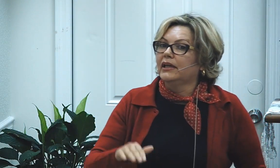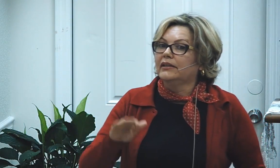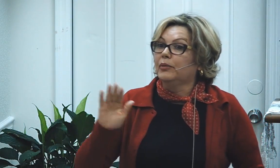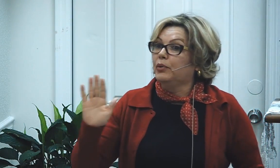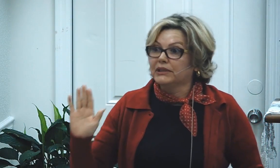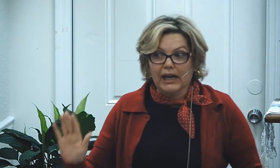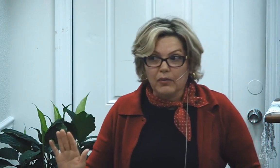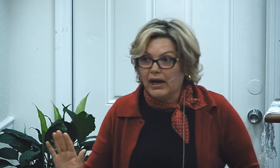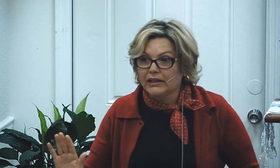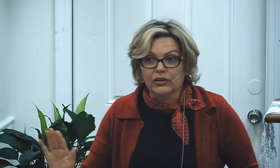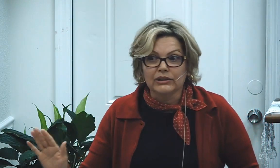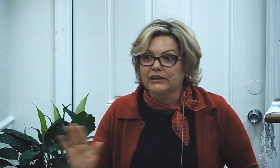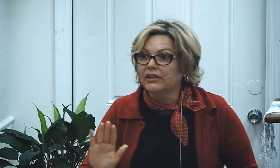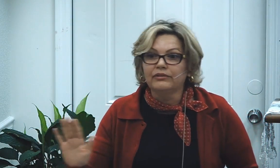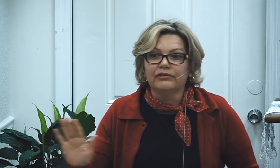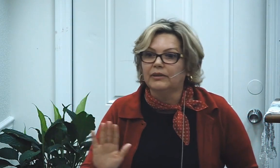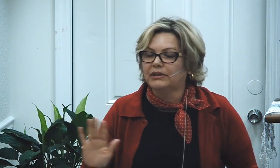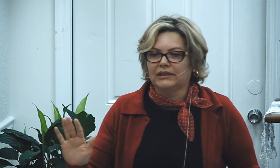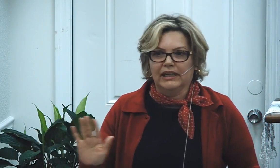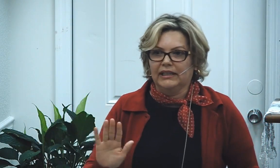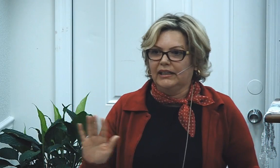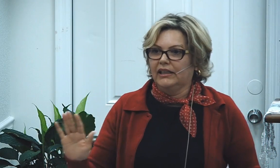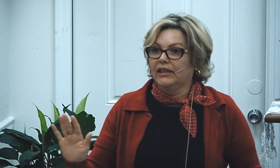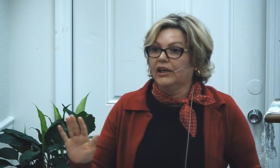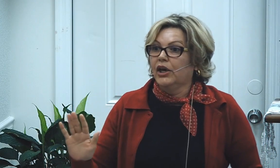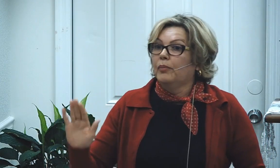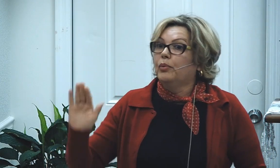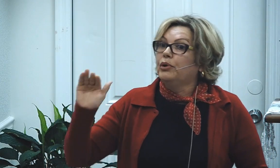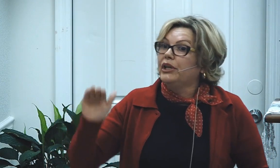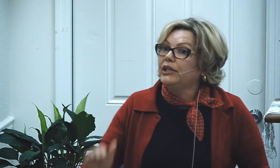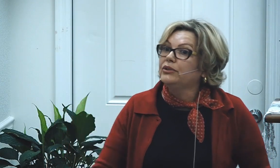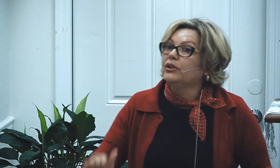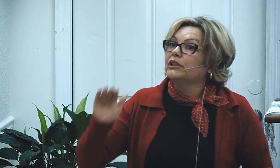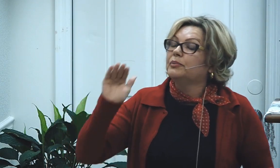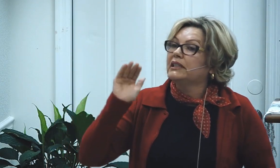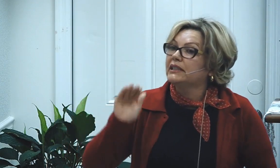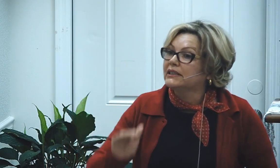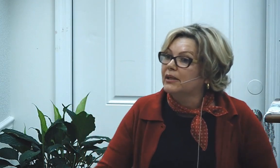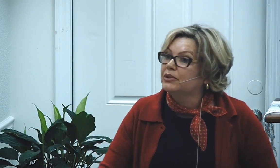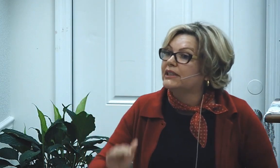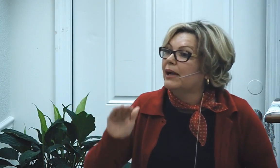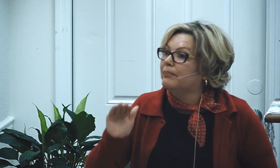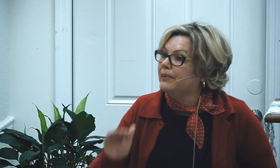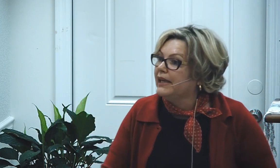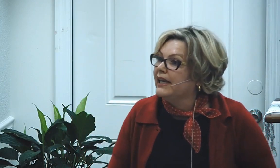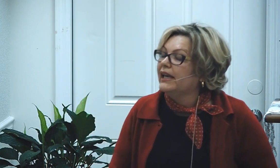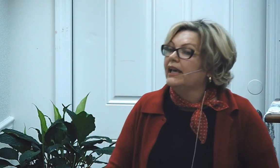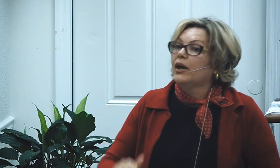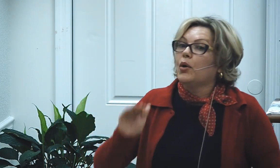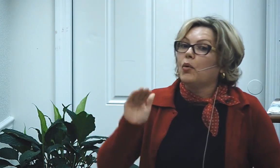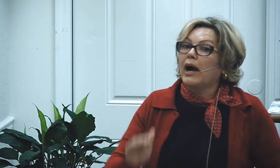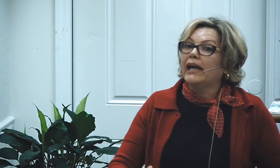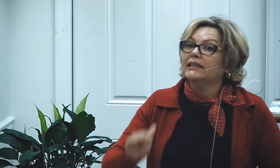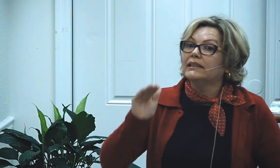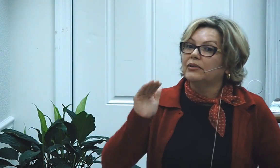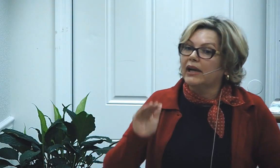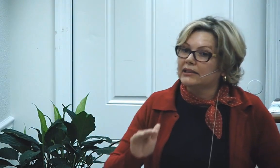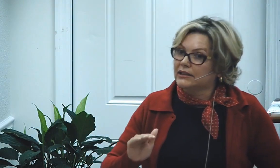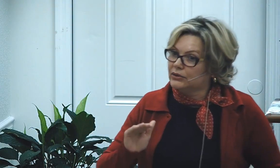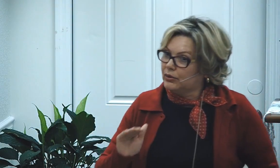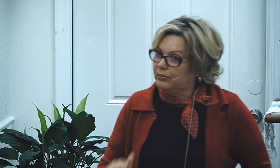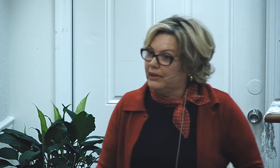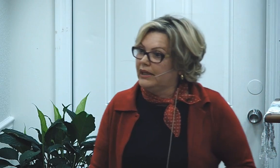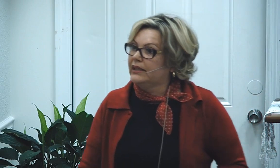the church will be here. But after the fourth trumpet, we are not going to be here. That's what we need to